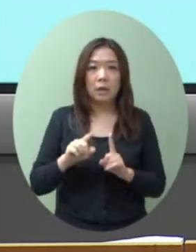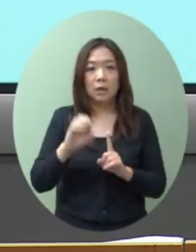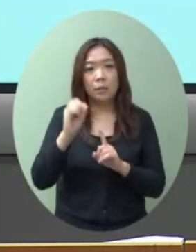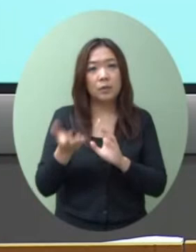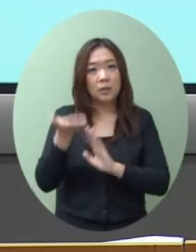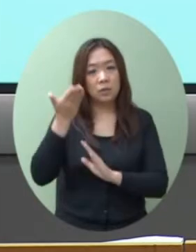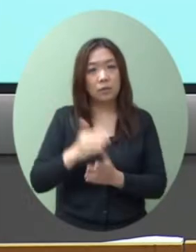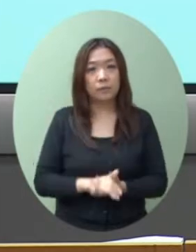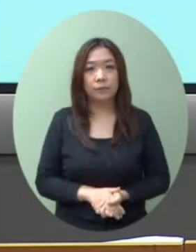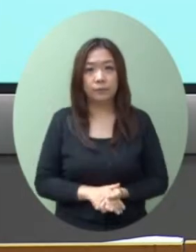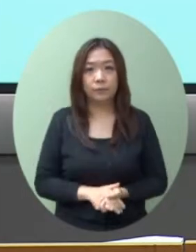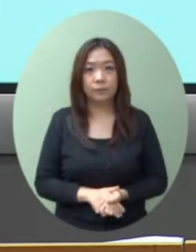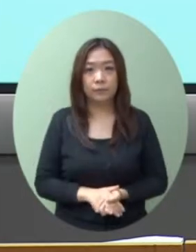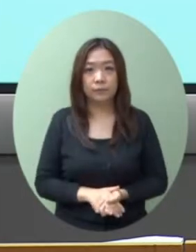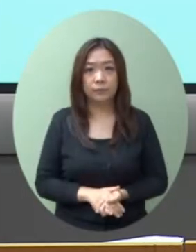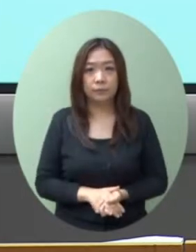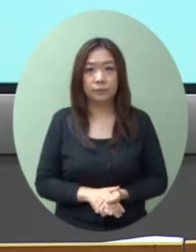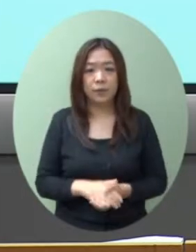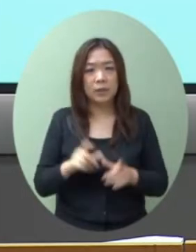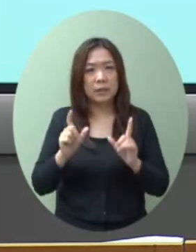The current